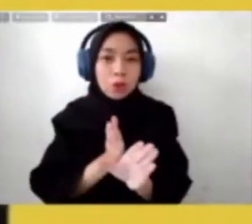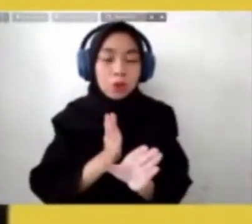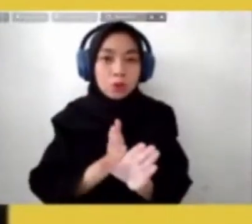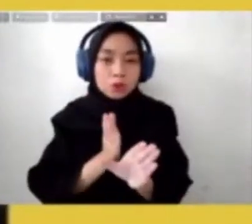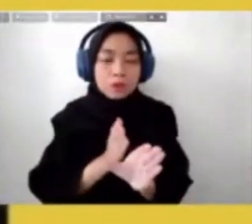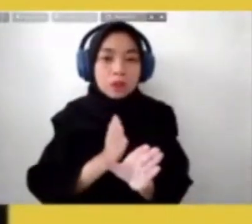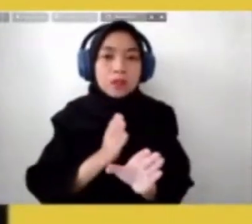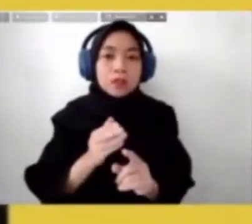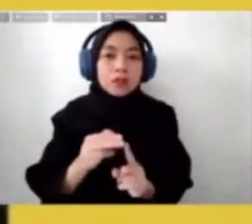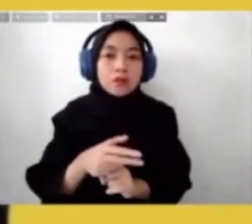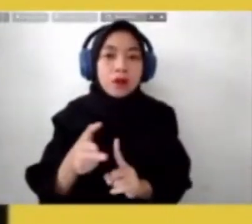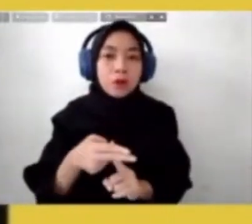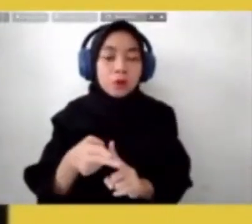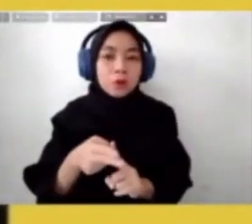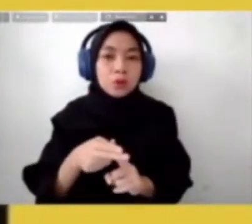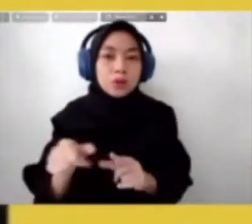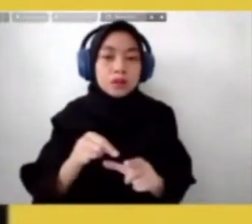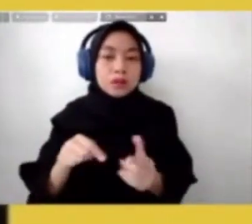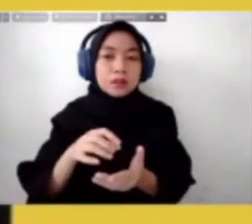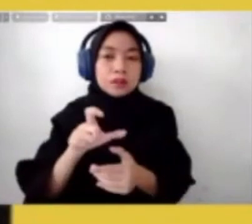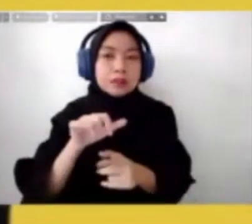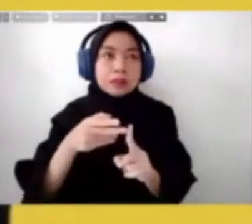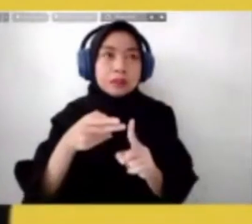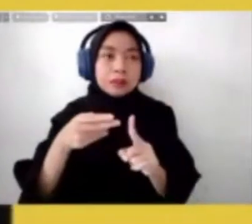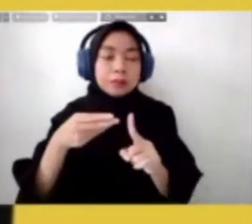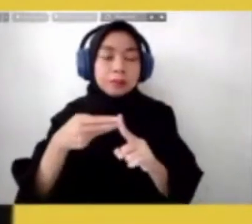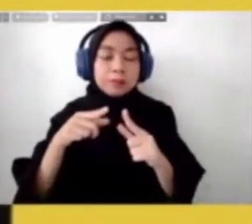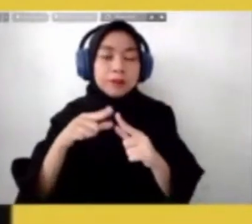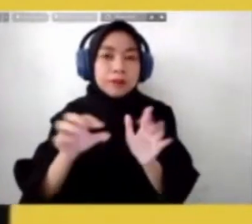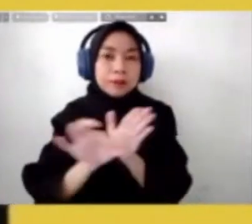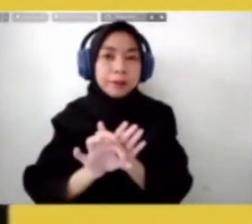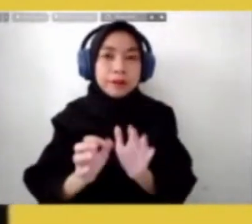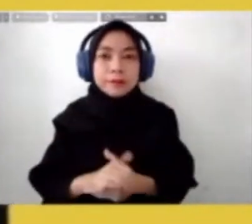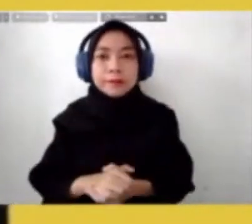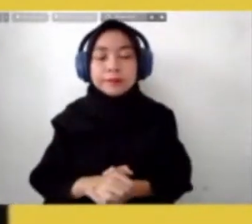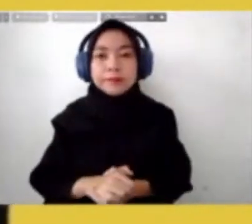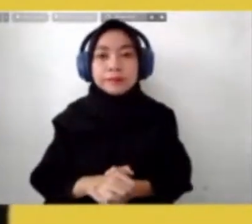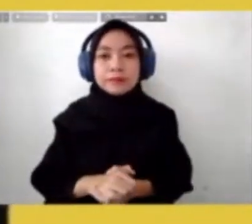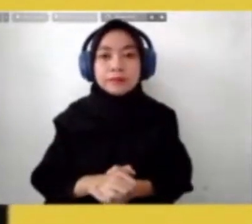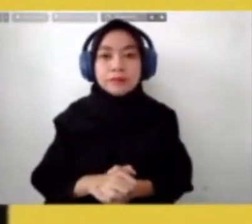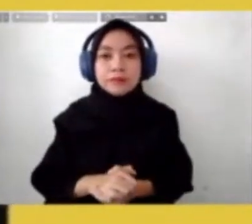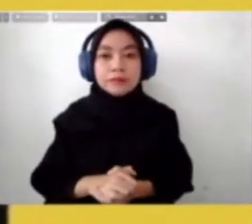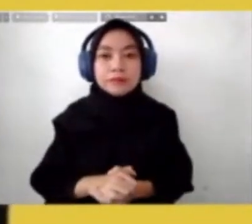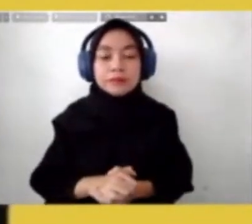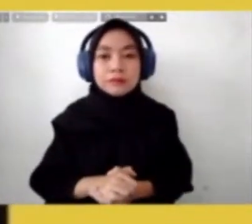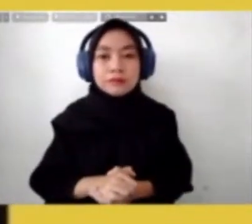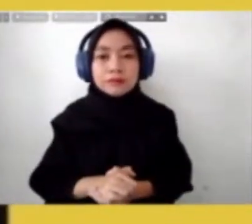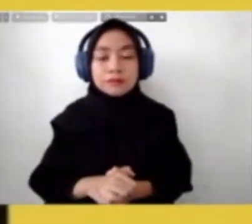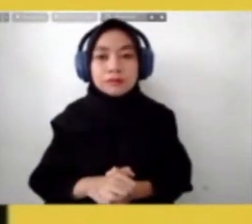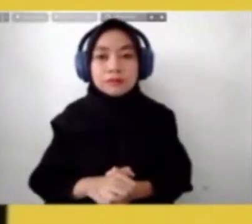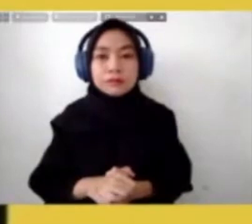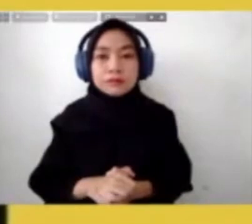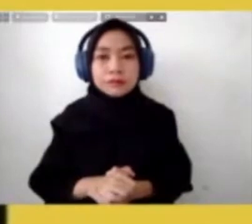Engineering at Chiba University, Japan. Dr. Sharif is a member of the Interaction Design Foundation, Design Research